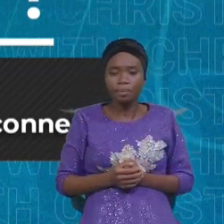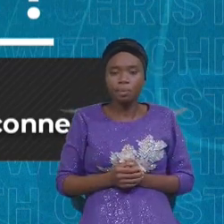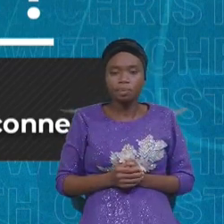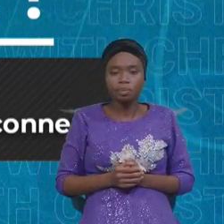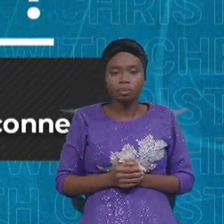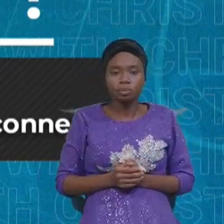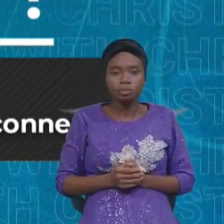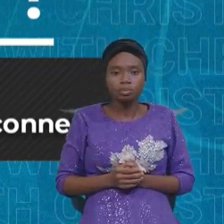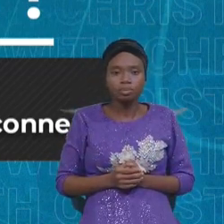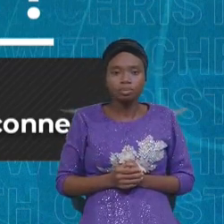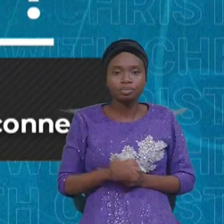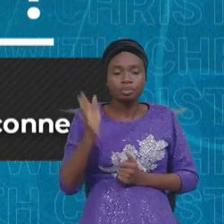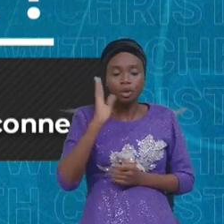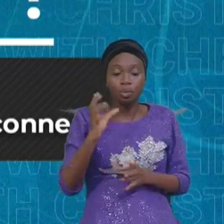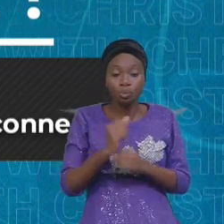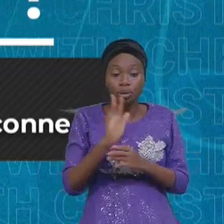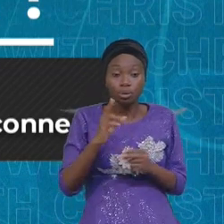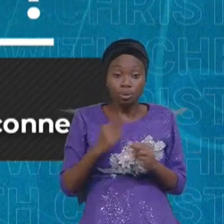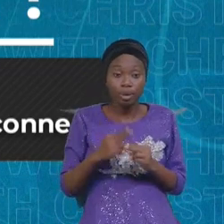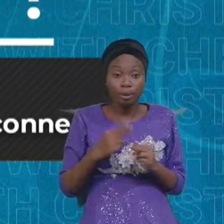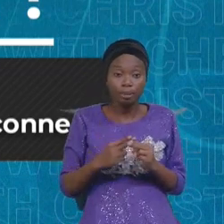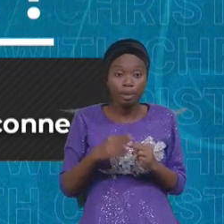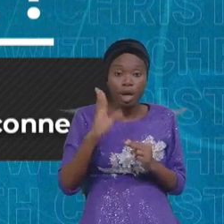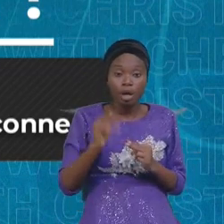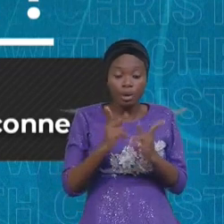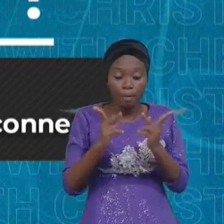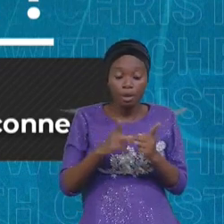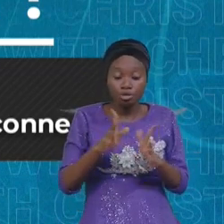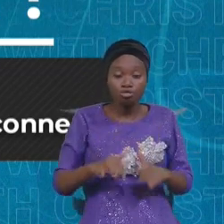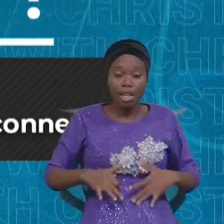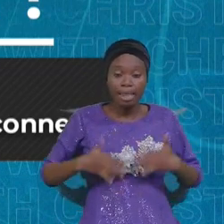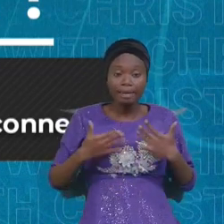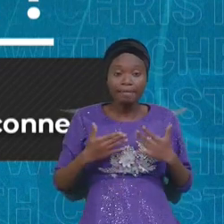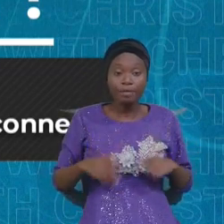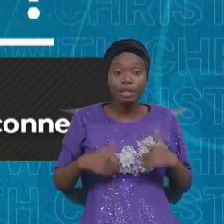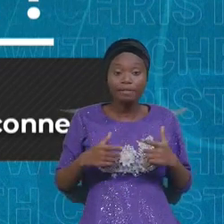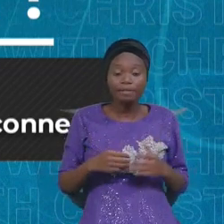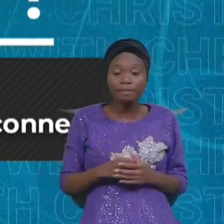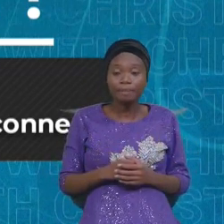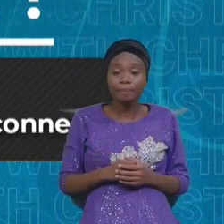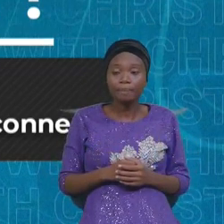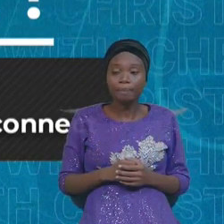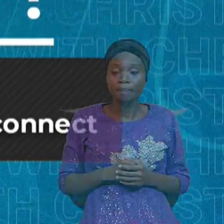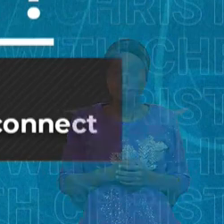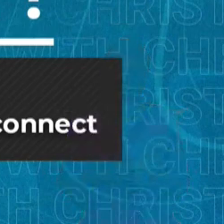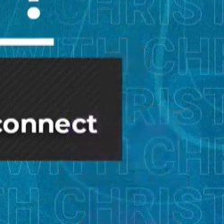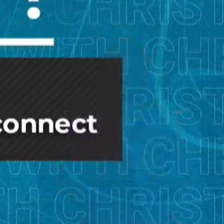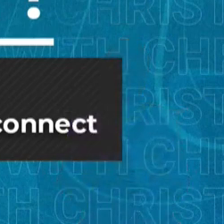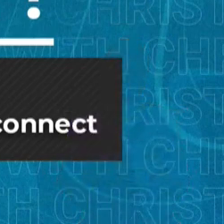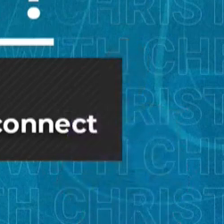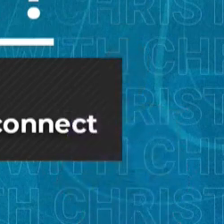They'll take your name, your address, the place you live, your phone